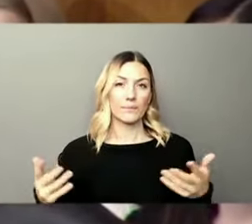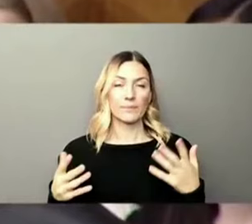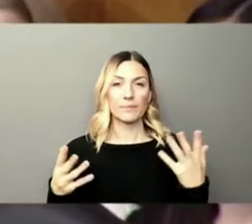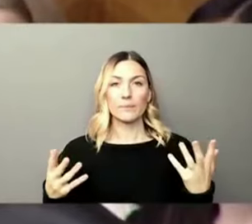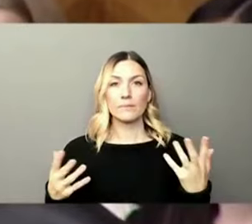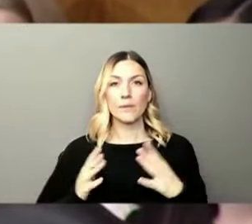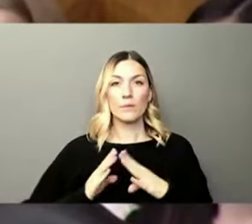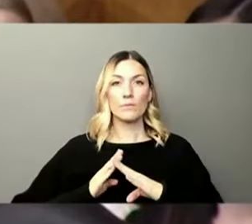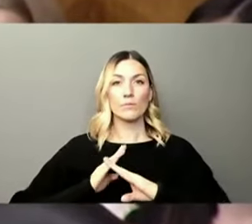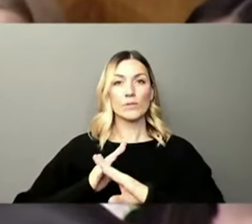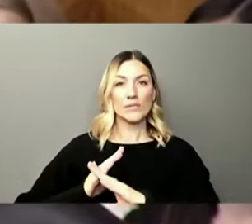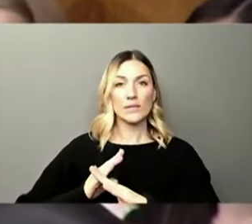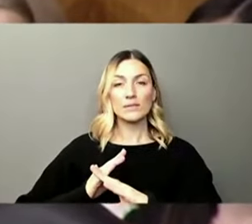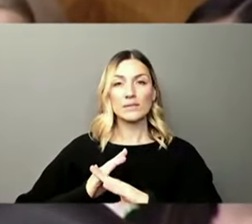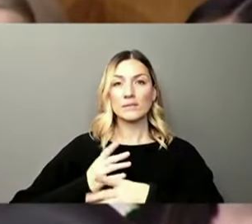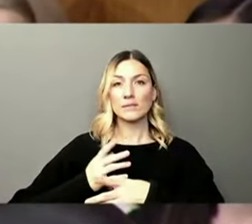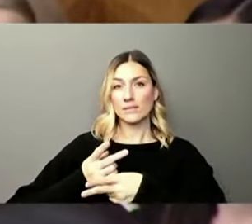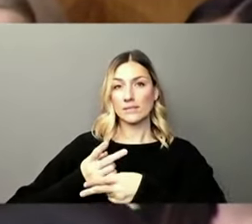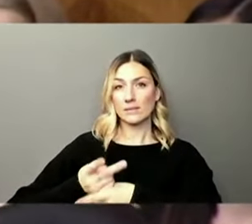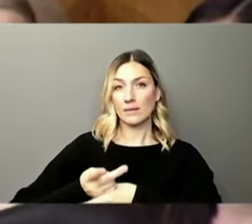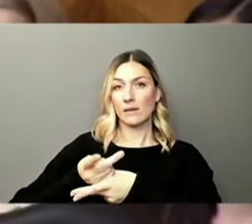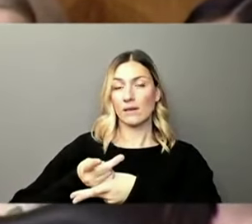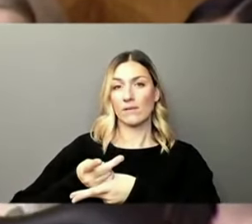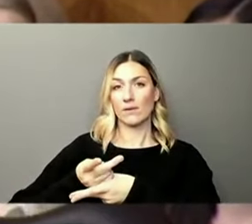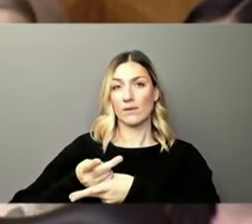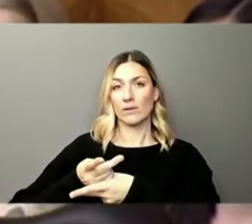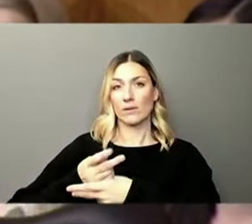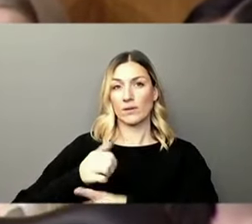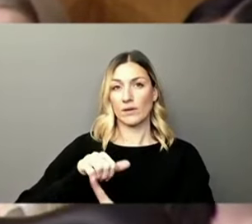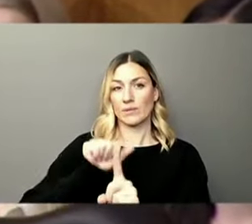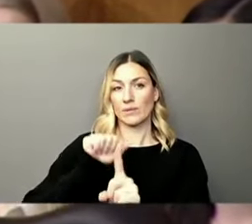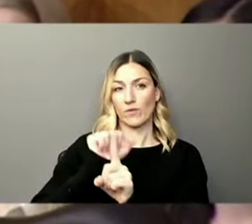protecting, you know, being careful in terms of protecting against fraud?